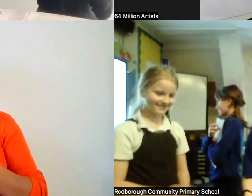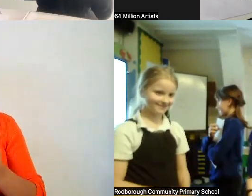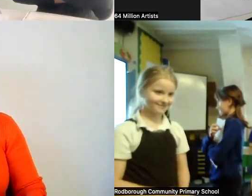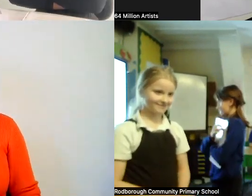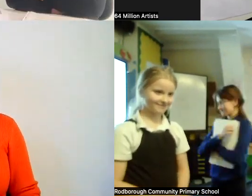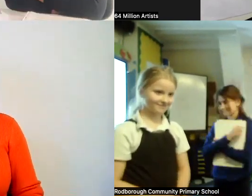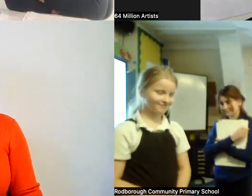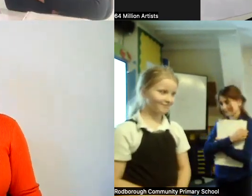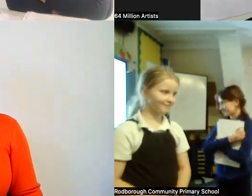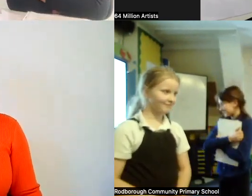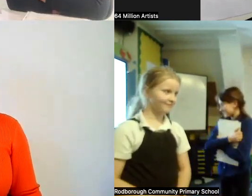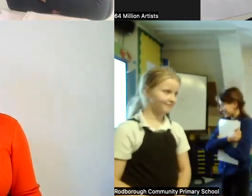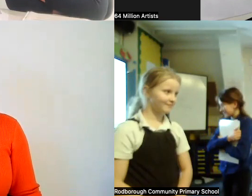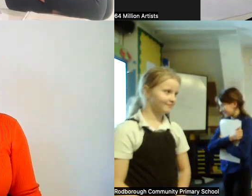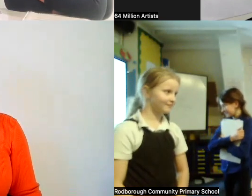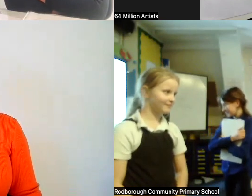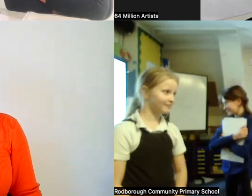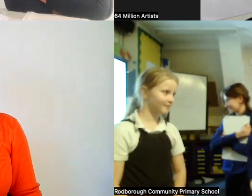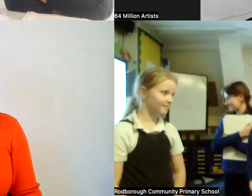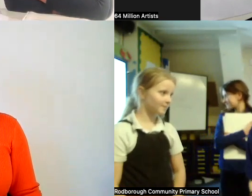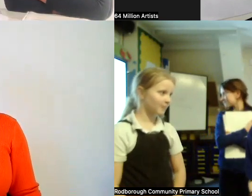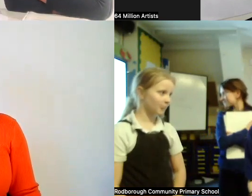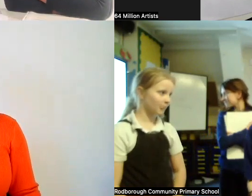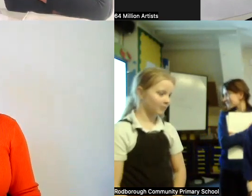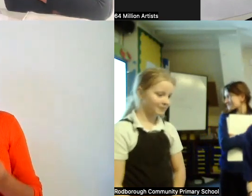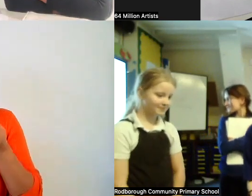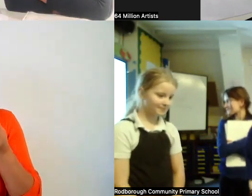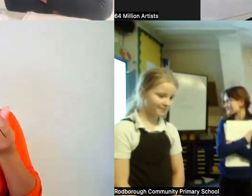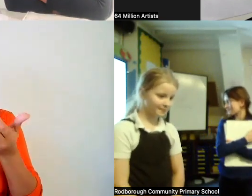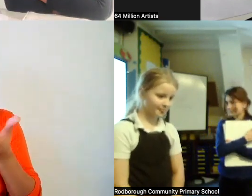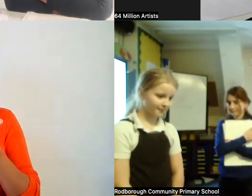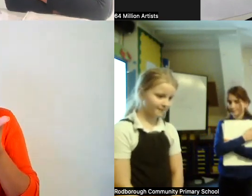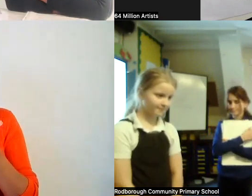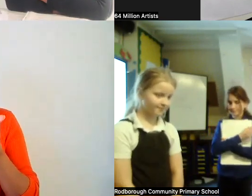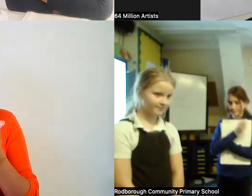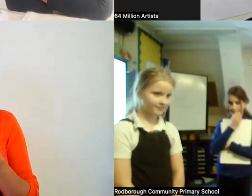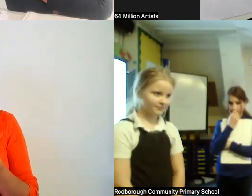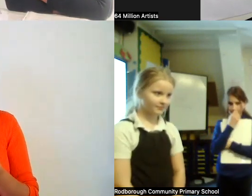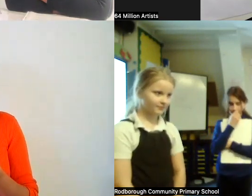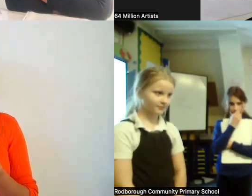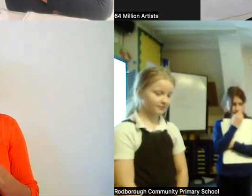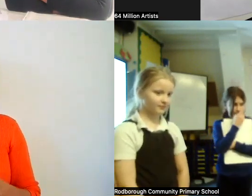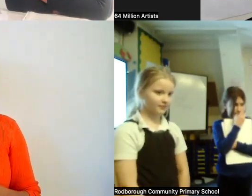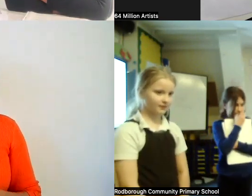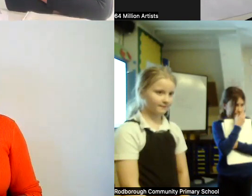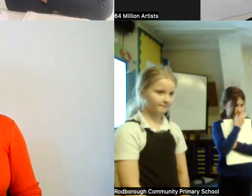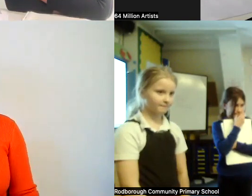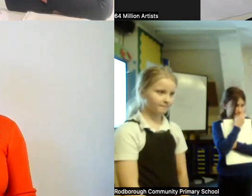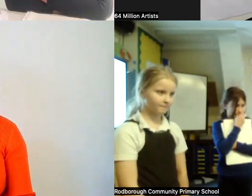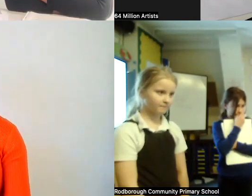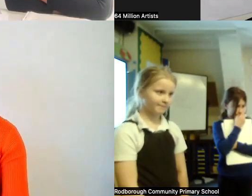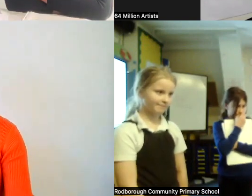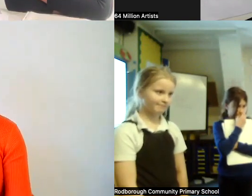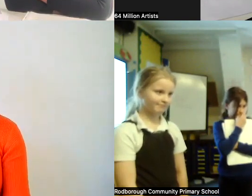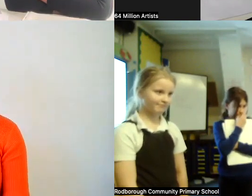Yeah. Very great. Good. Dramatic moments from nursery. I like them. I wonder whether anyone got any kind of home things, home memories, as